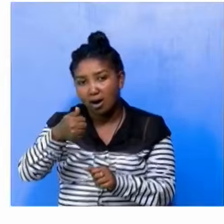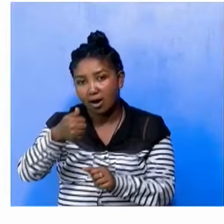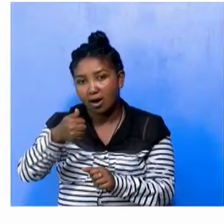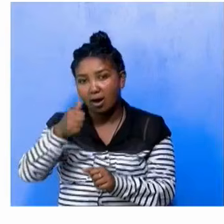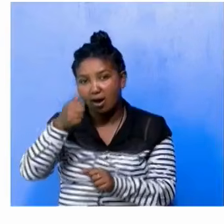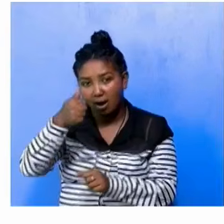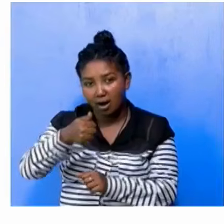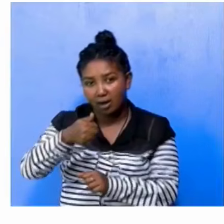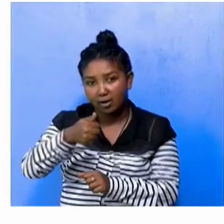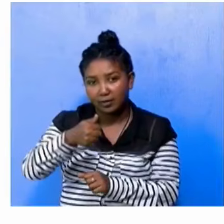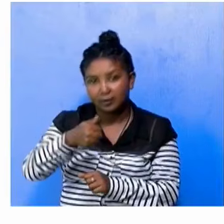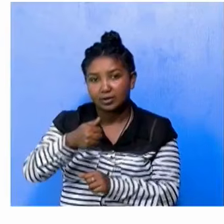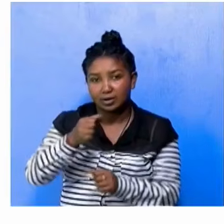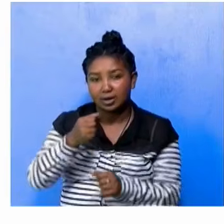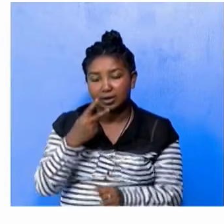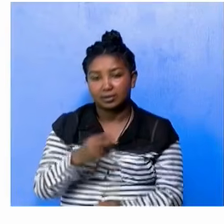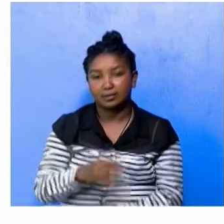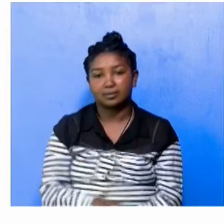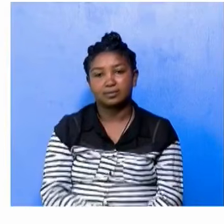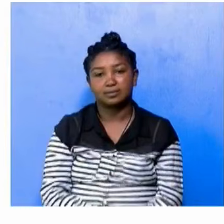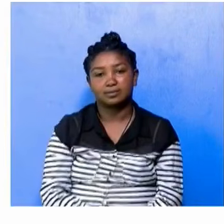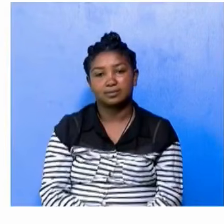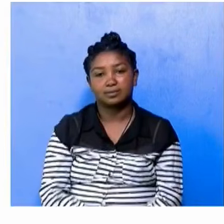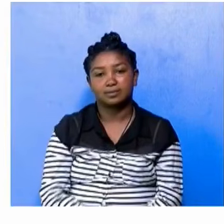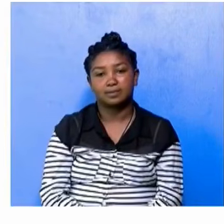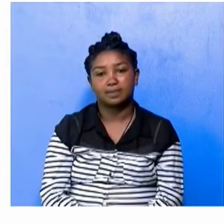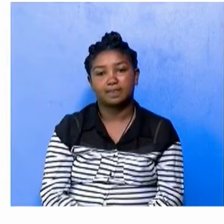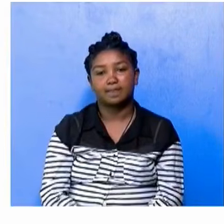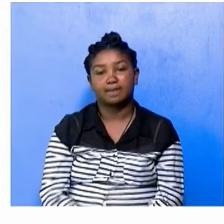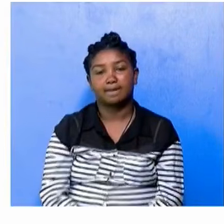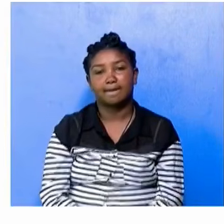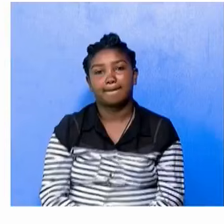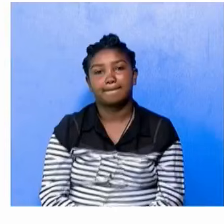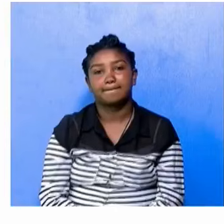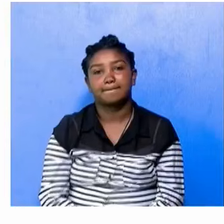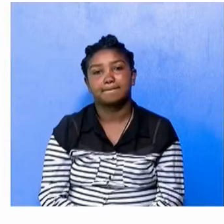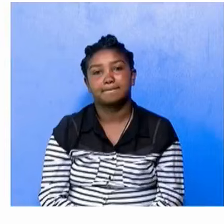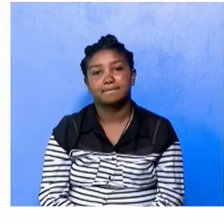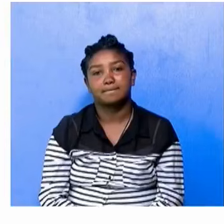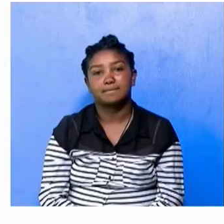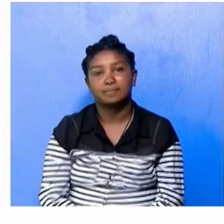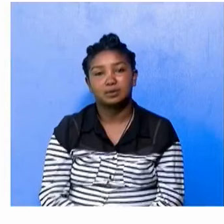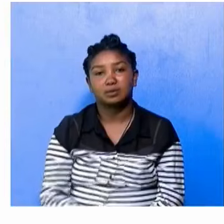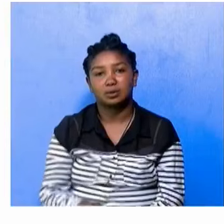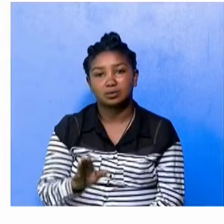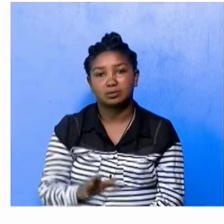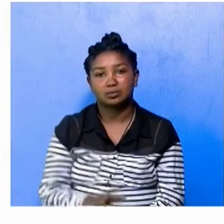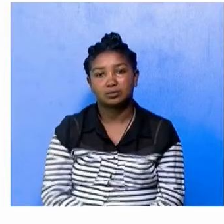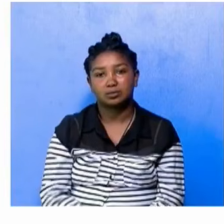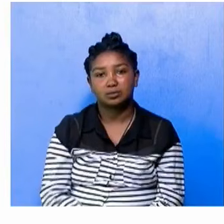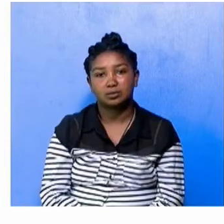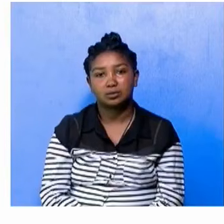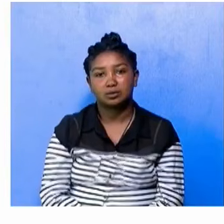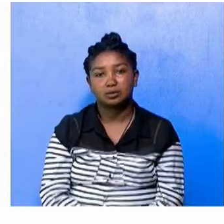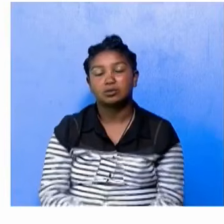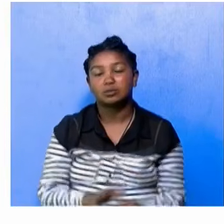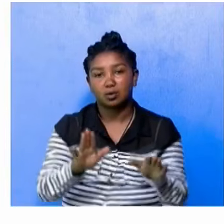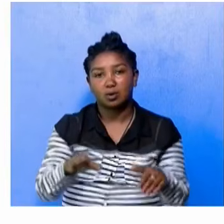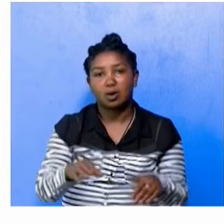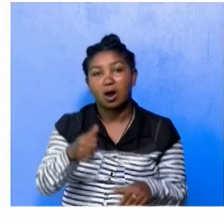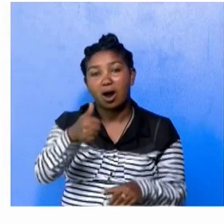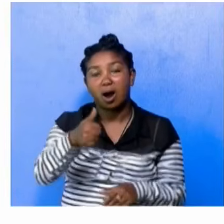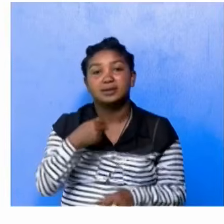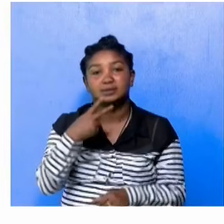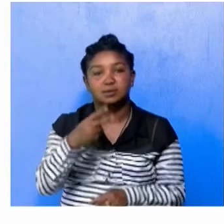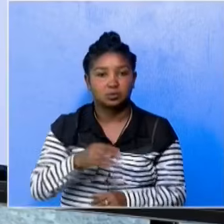a, just like, for example, okay, in this sense, it's not with this one, a